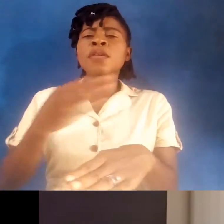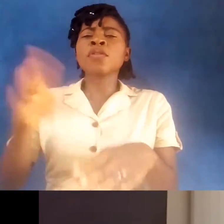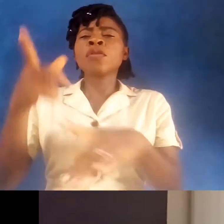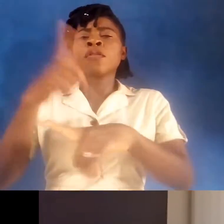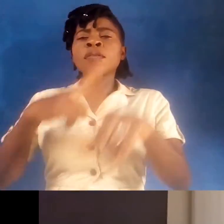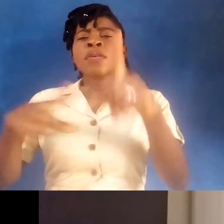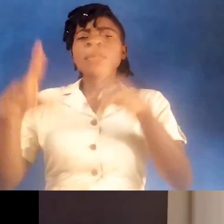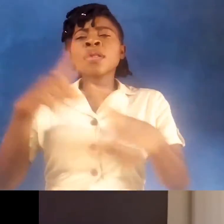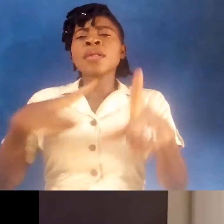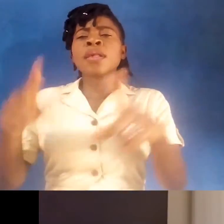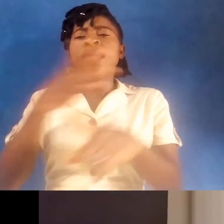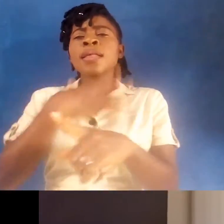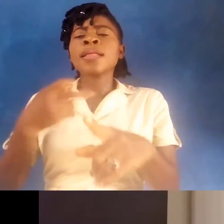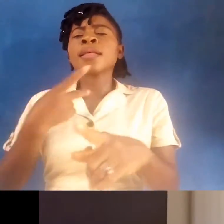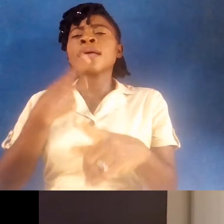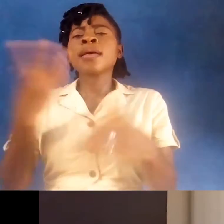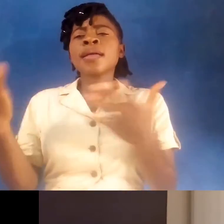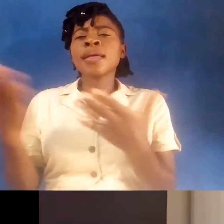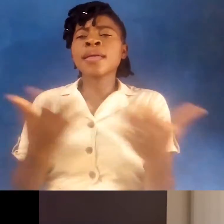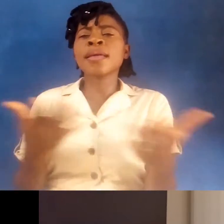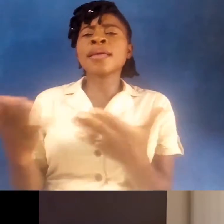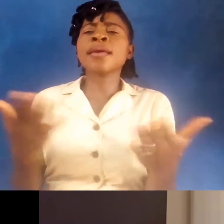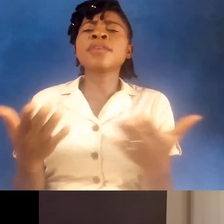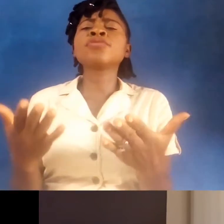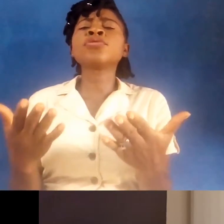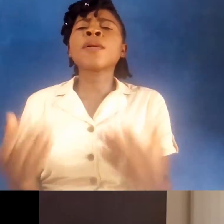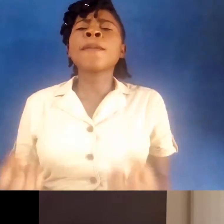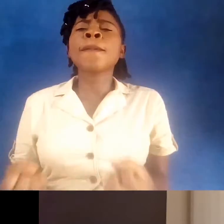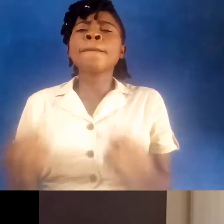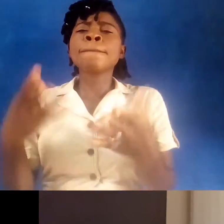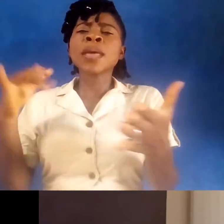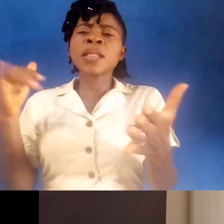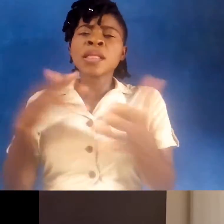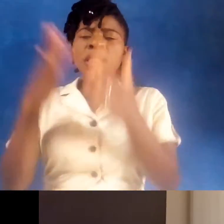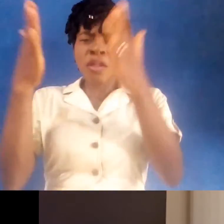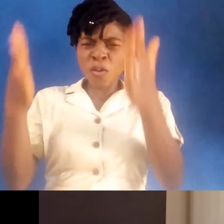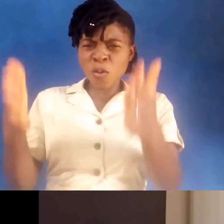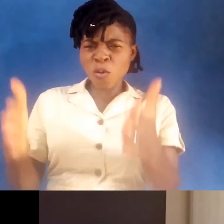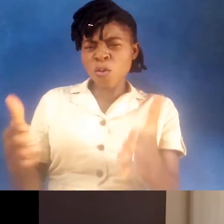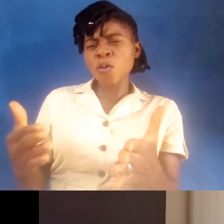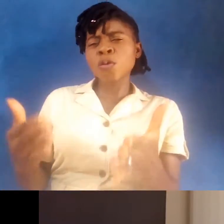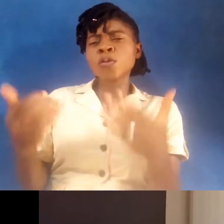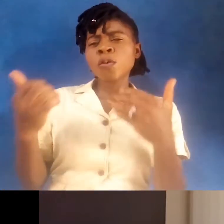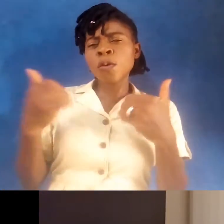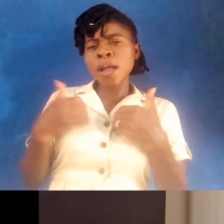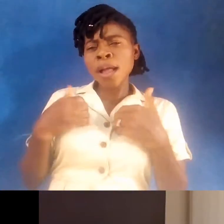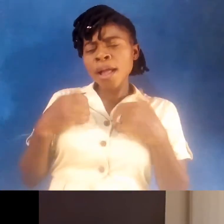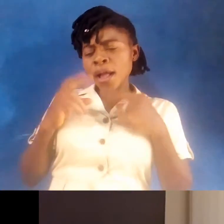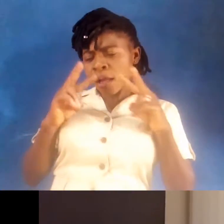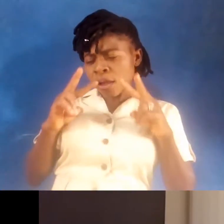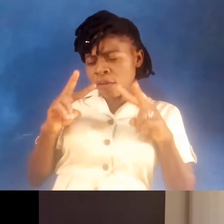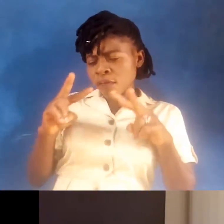signing. So several authors have looked at gestures from different perspective, and